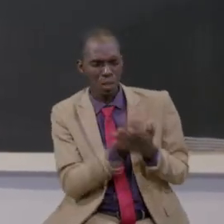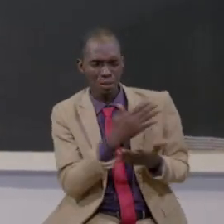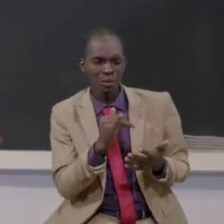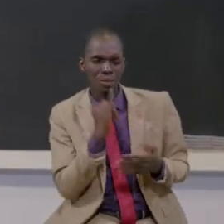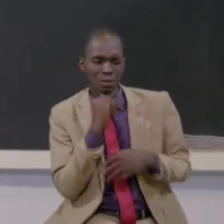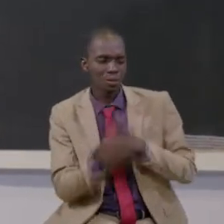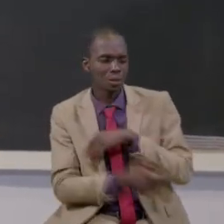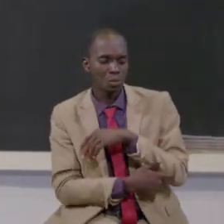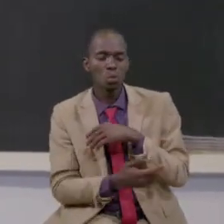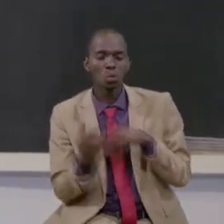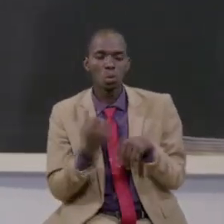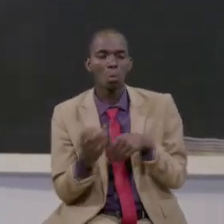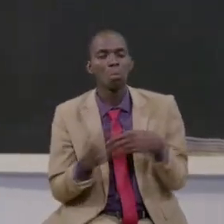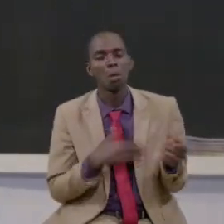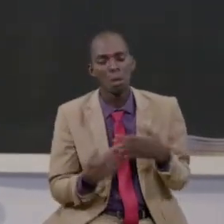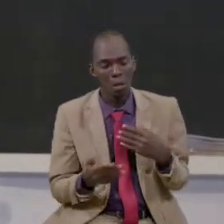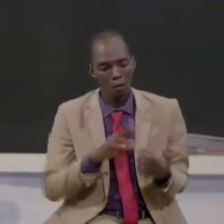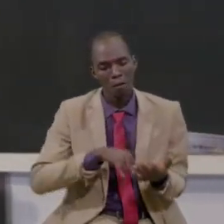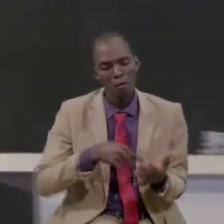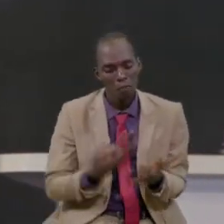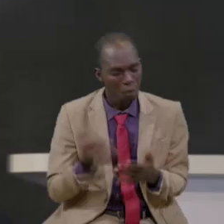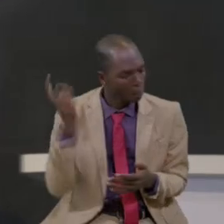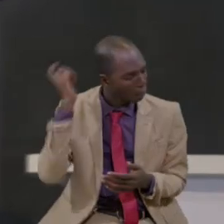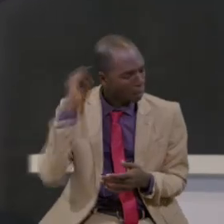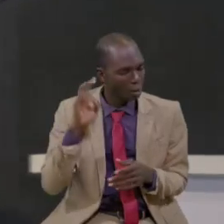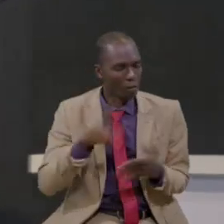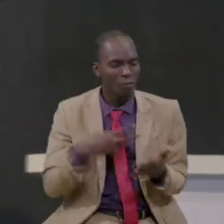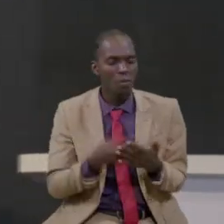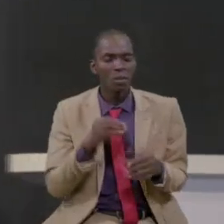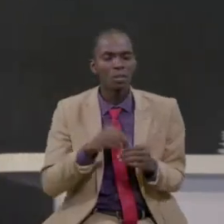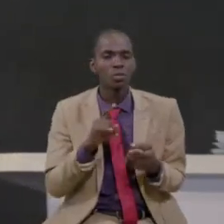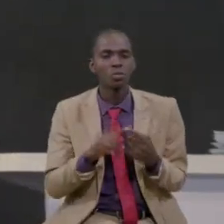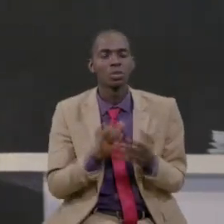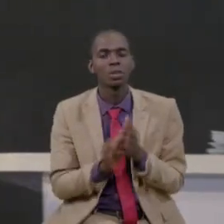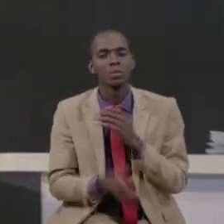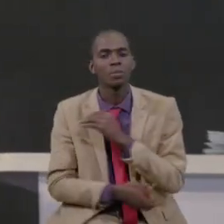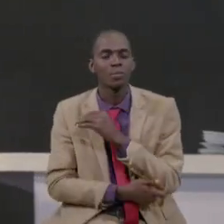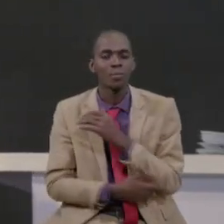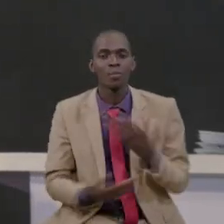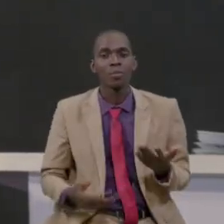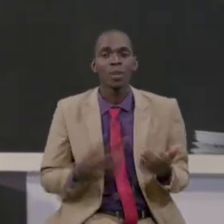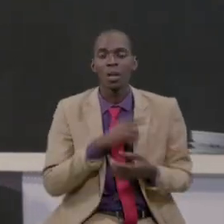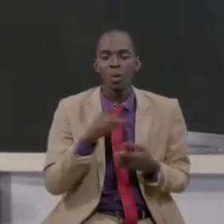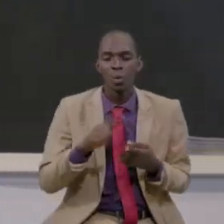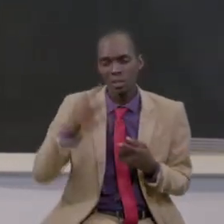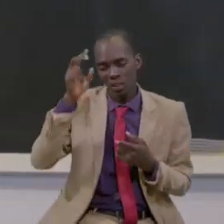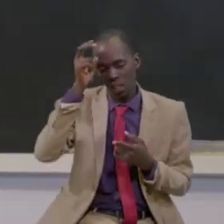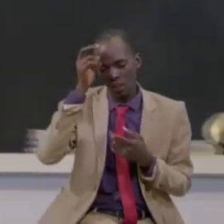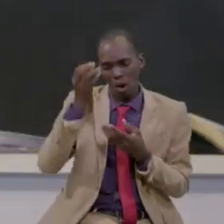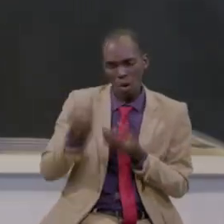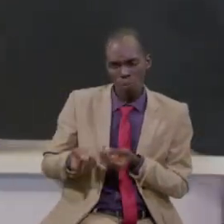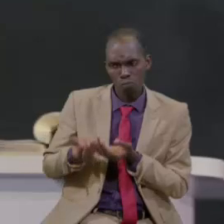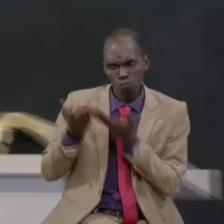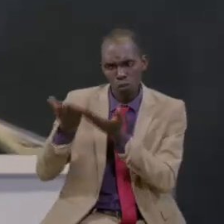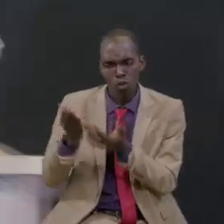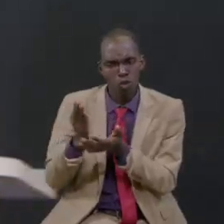that. When an offer comes from the devil, an offer comes from the world, they don't